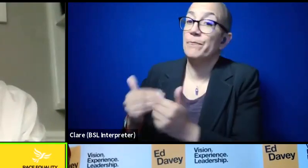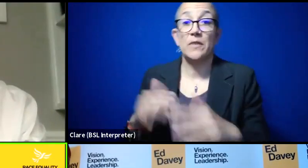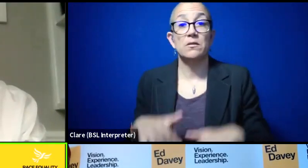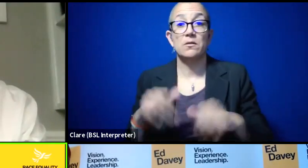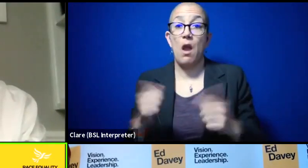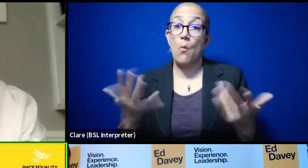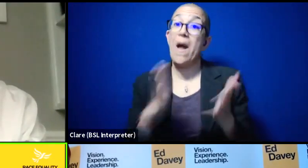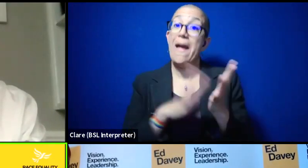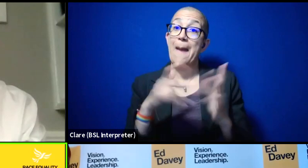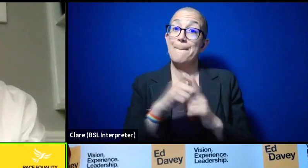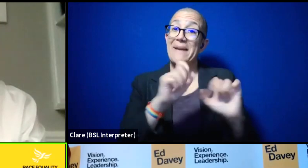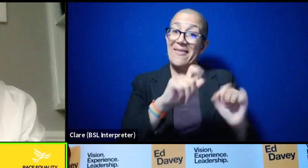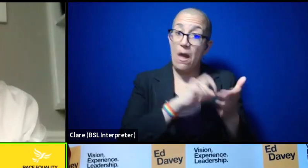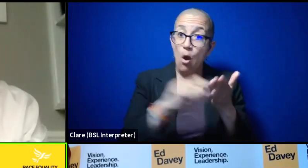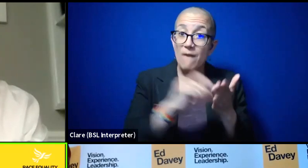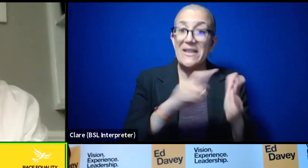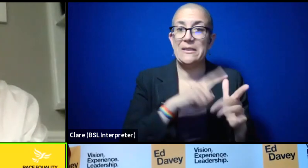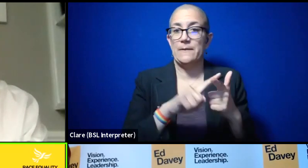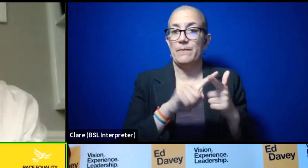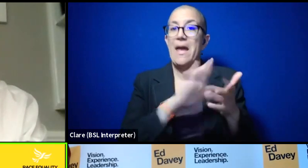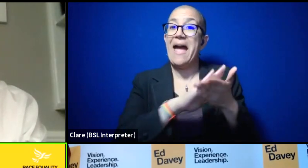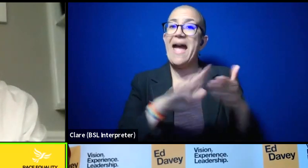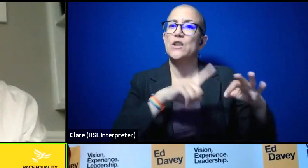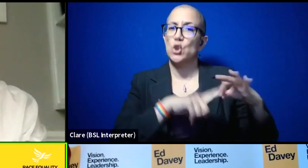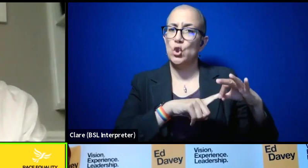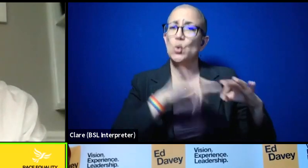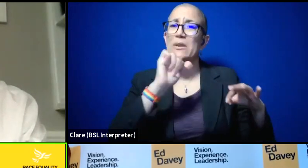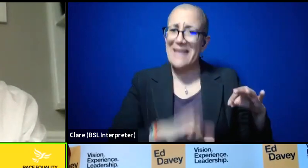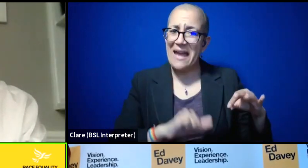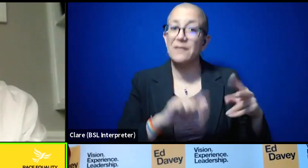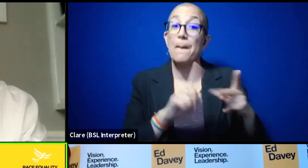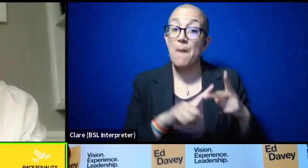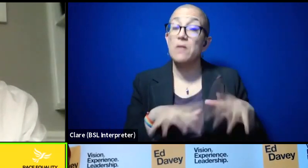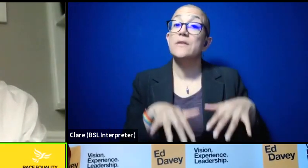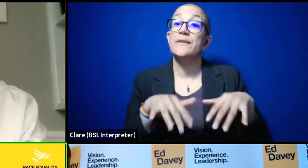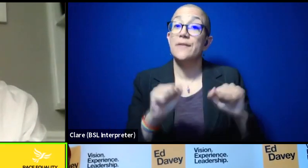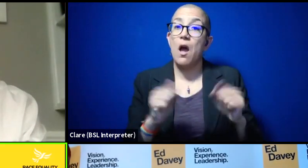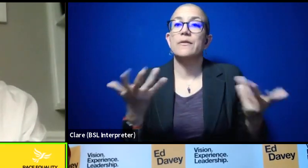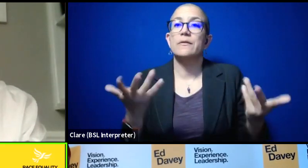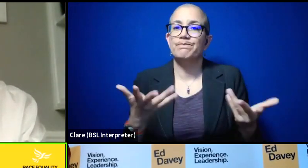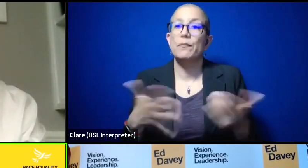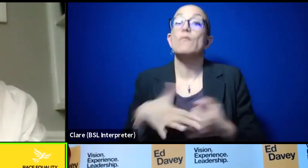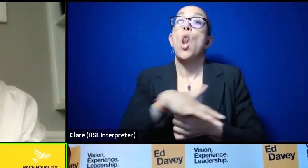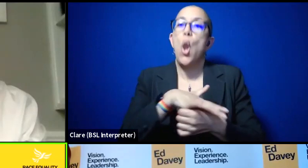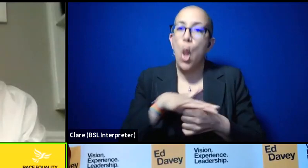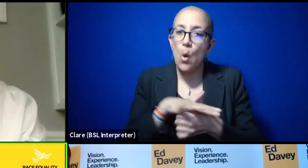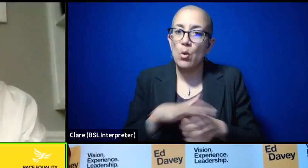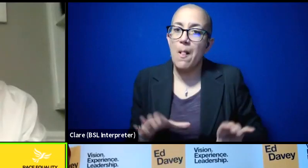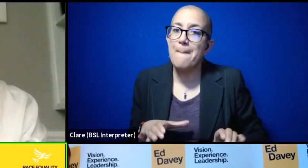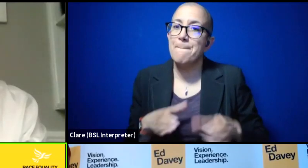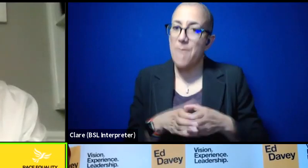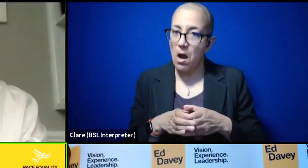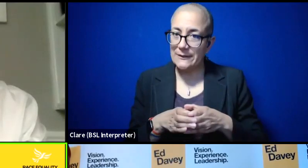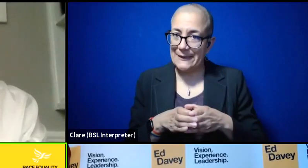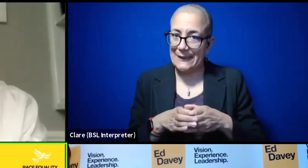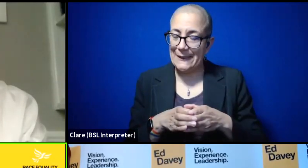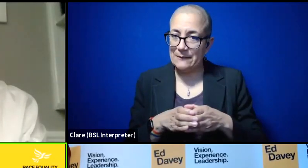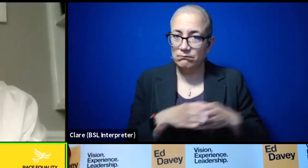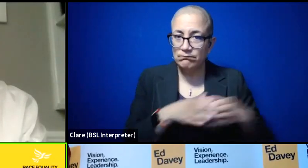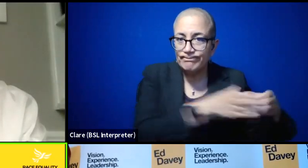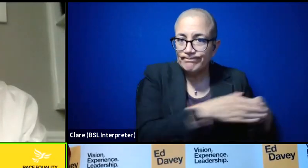MPs' offices and yes, at HQ, but it starts at the local party level. We are a